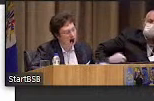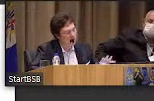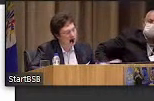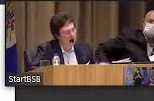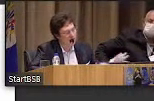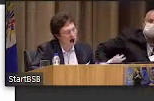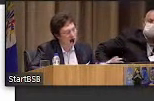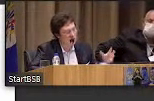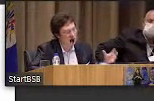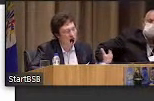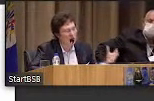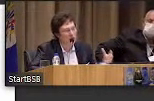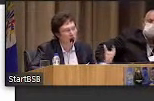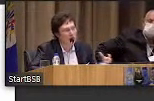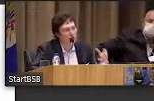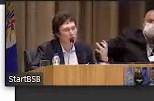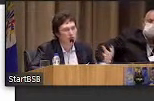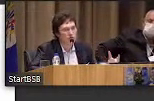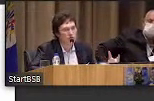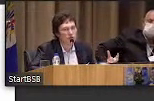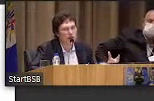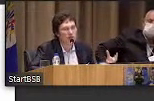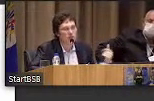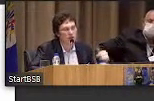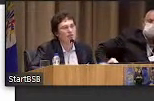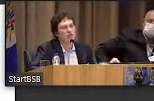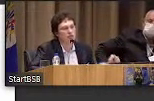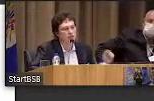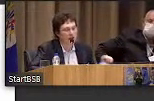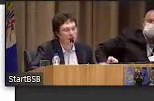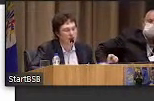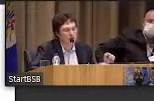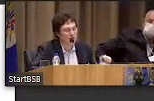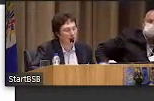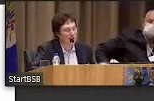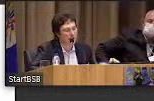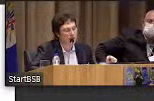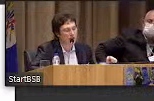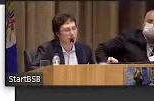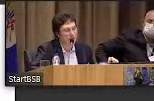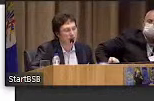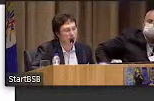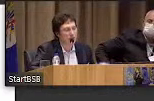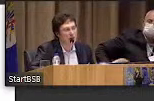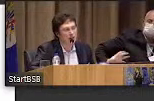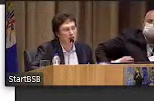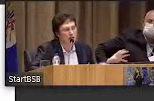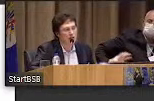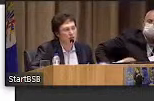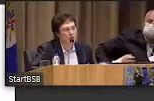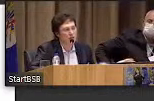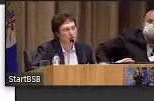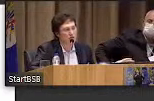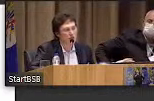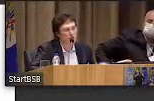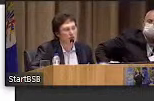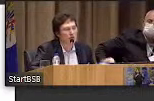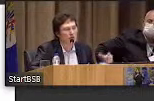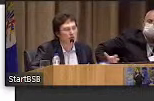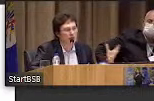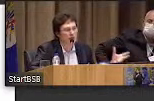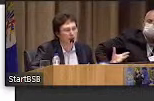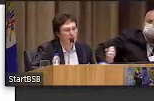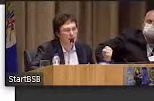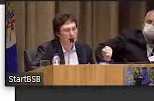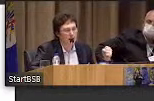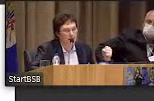about confidentiality issues here. Also, we have to take care about the quantitative variables.